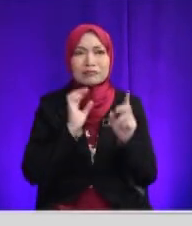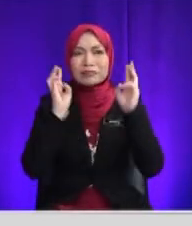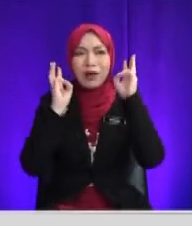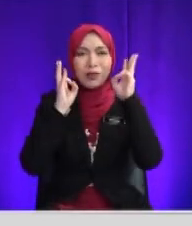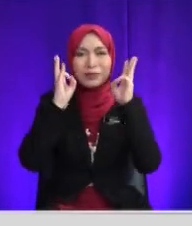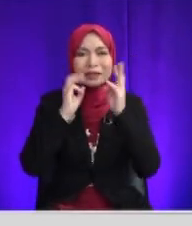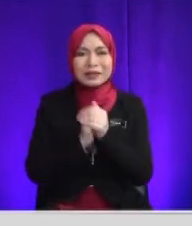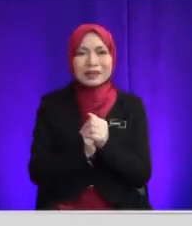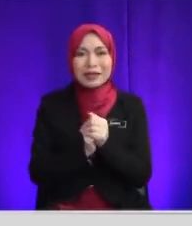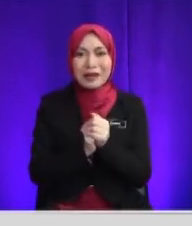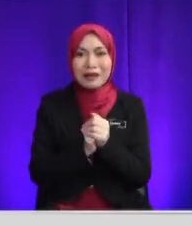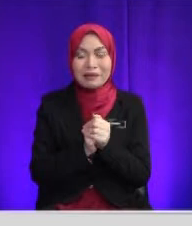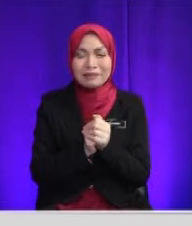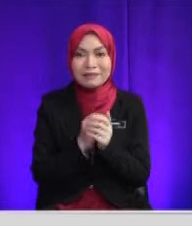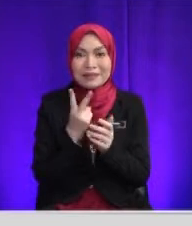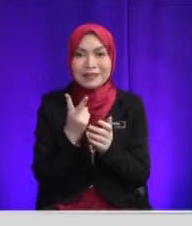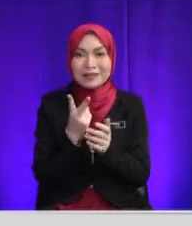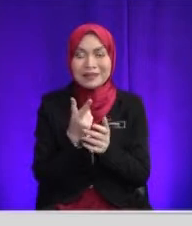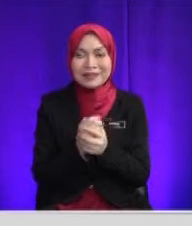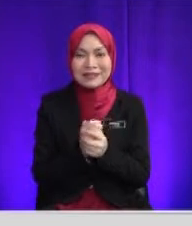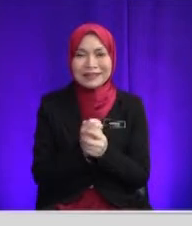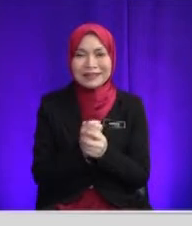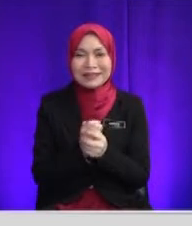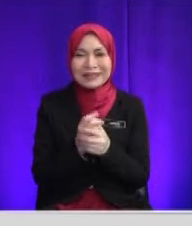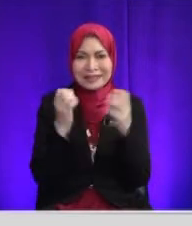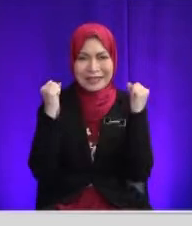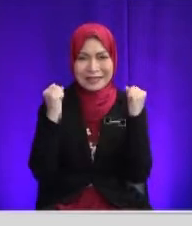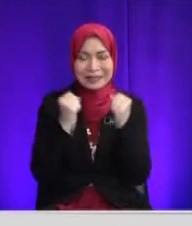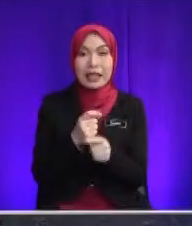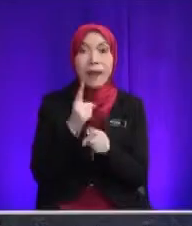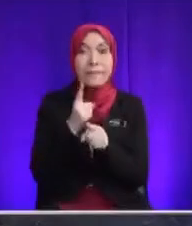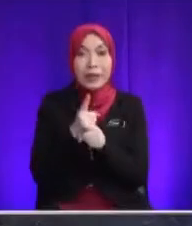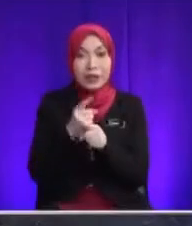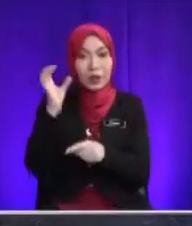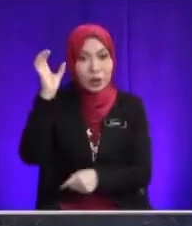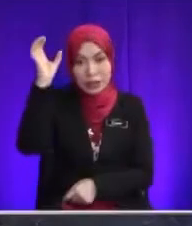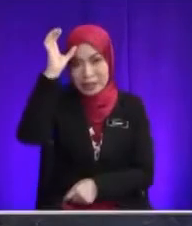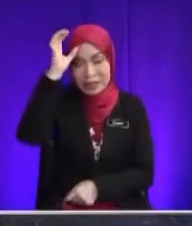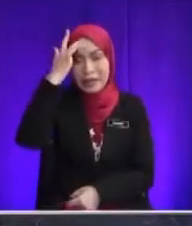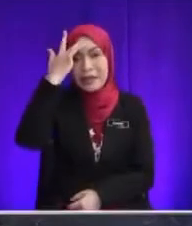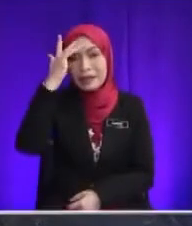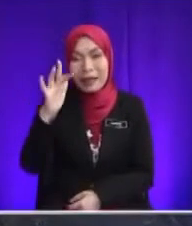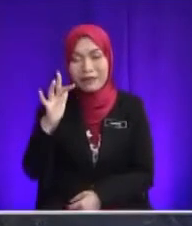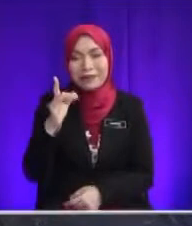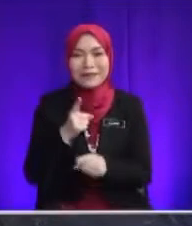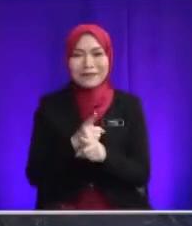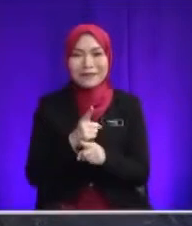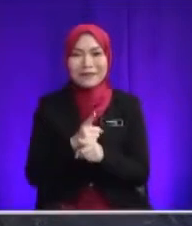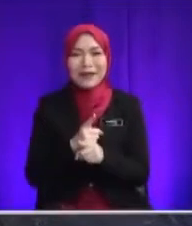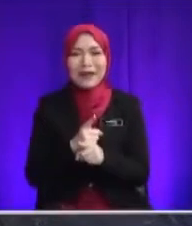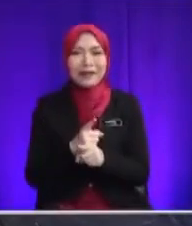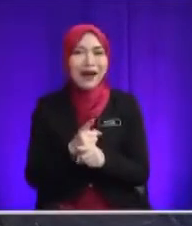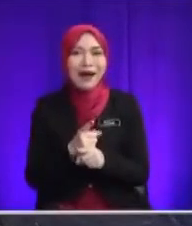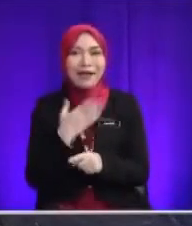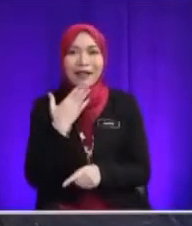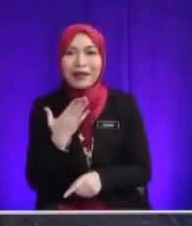See? Yes! Well done, Chris. Phew. That's a good one. Excellent. Alright, teacher,